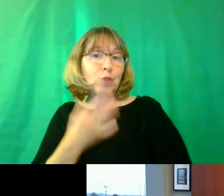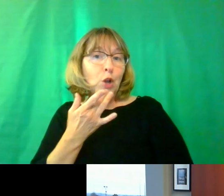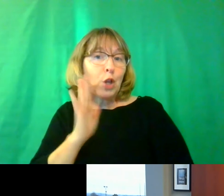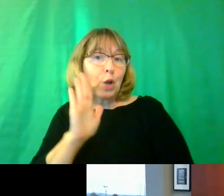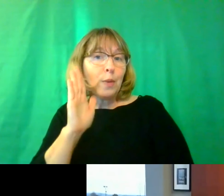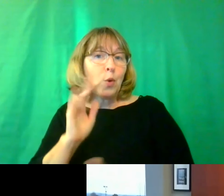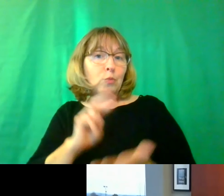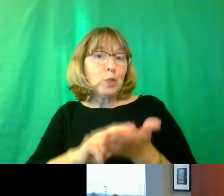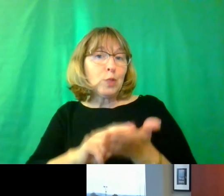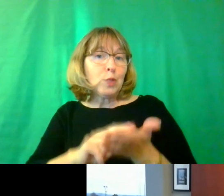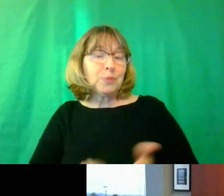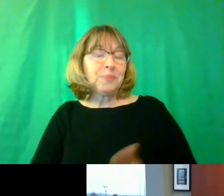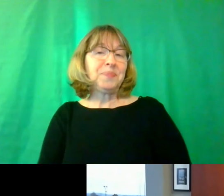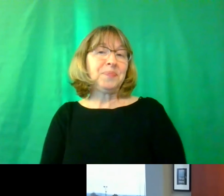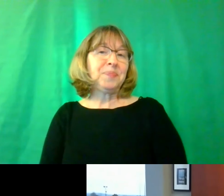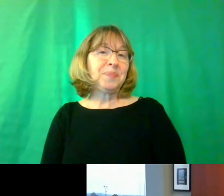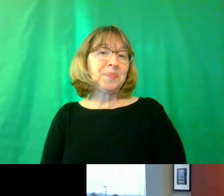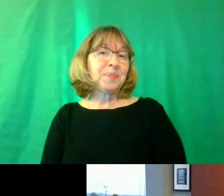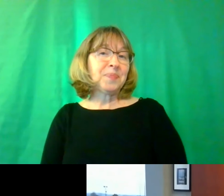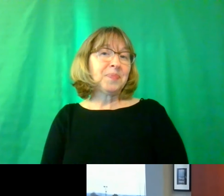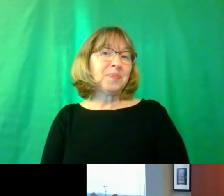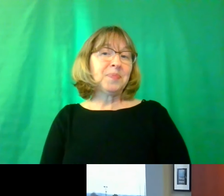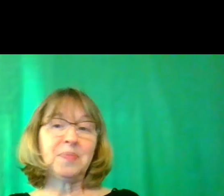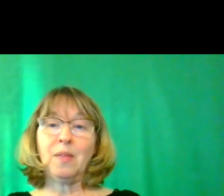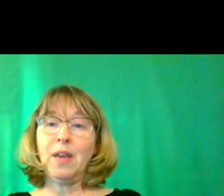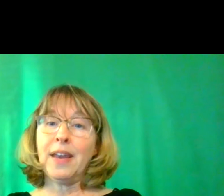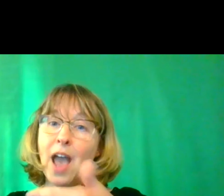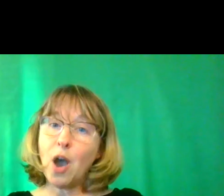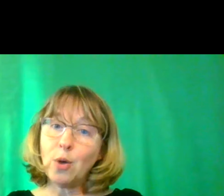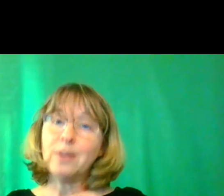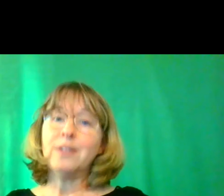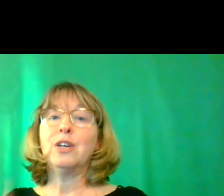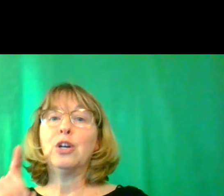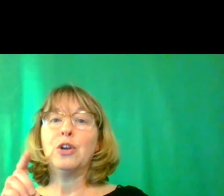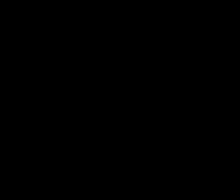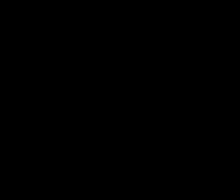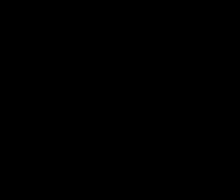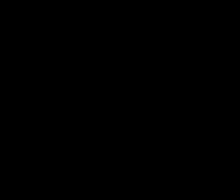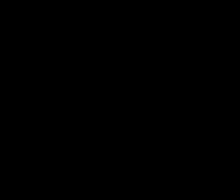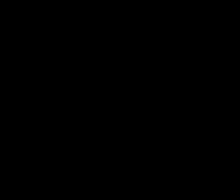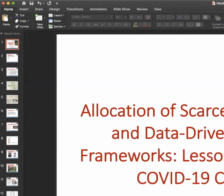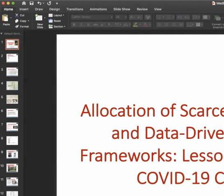you. Thank you. And I will now invite Dr. Shaw to share her presentation with us.